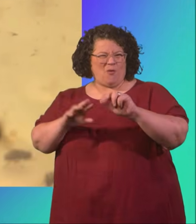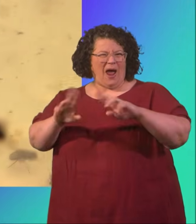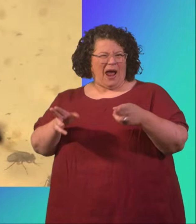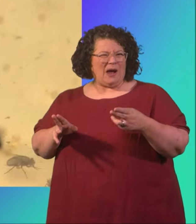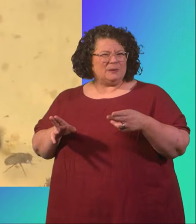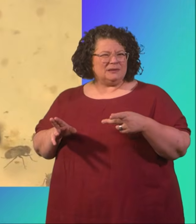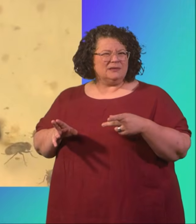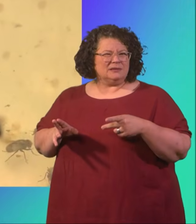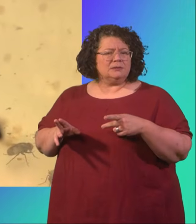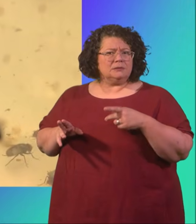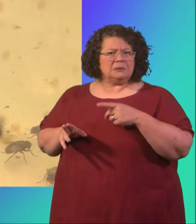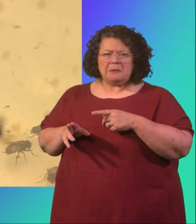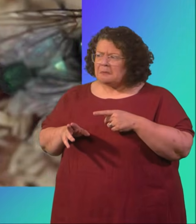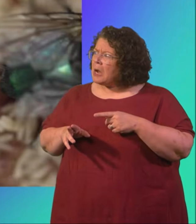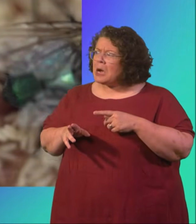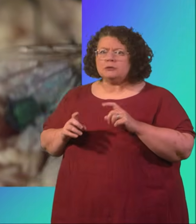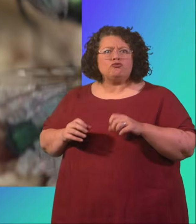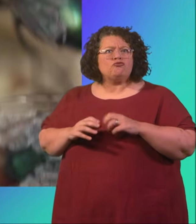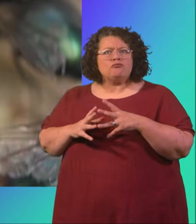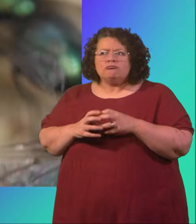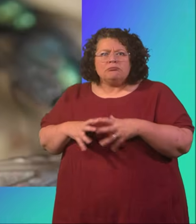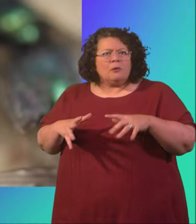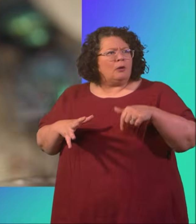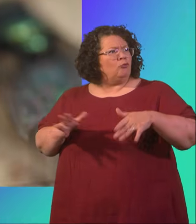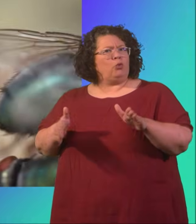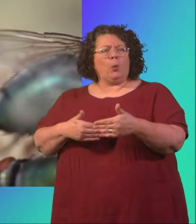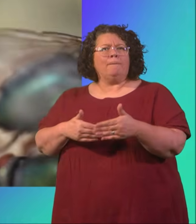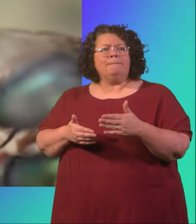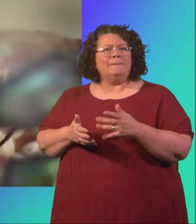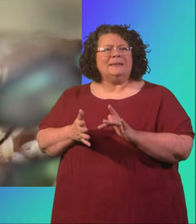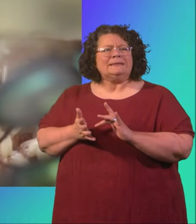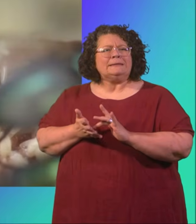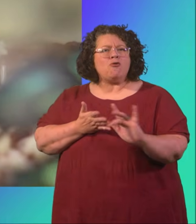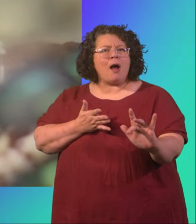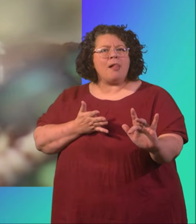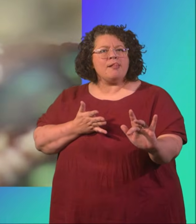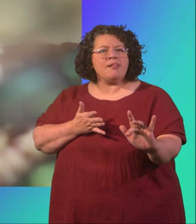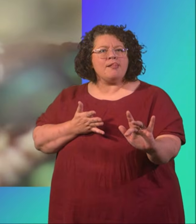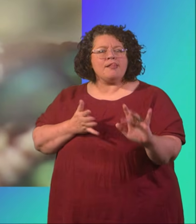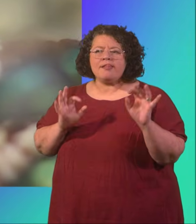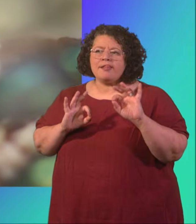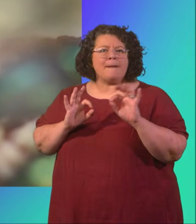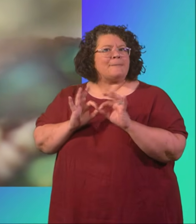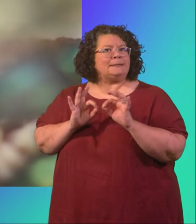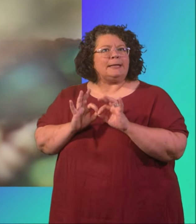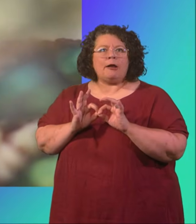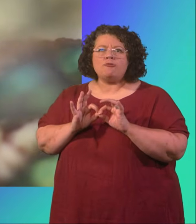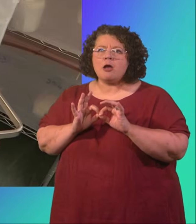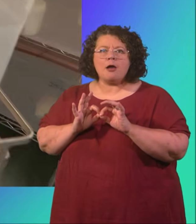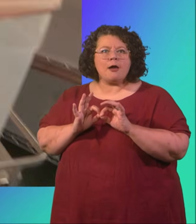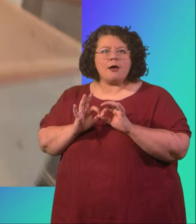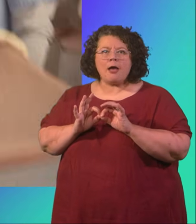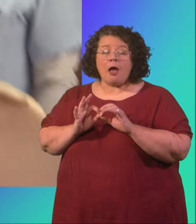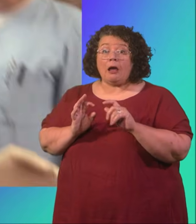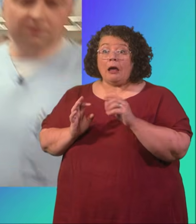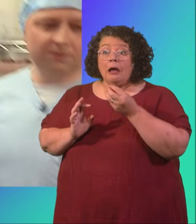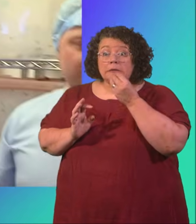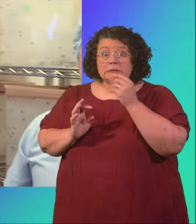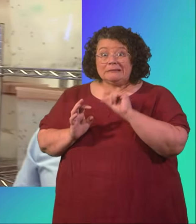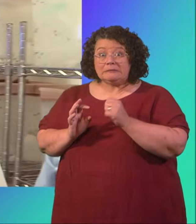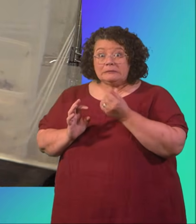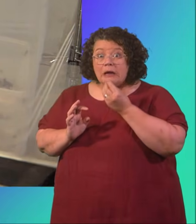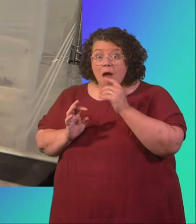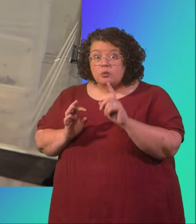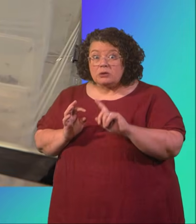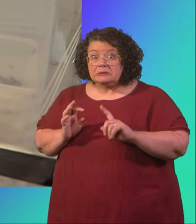growing up in a completely sterile, bacteria-free environment, and they're eating a very special dinner. Mmm, yum. What we've got here